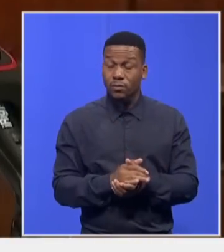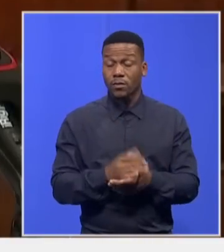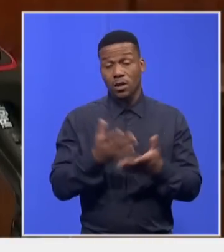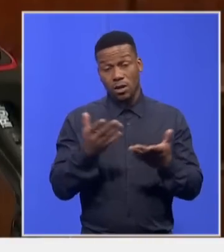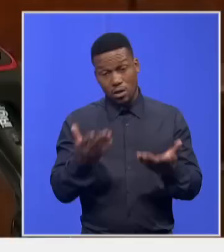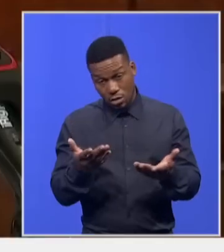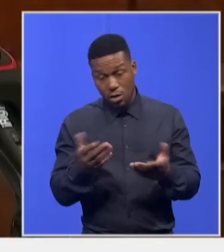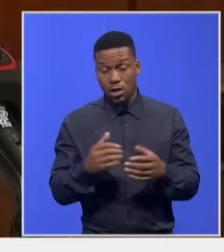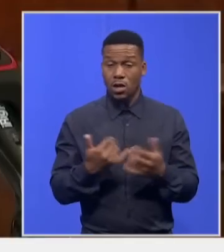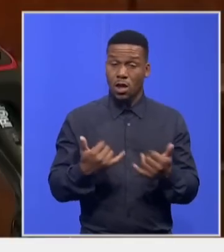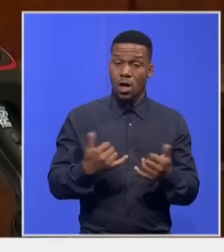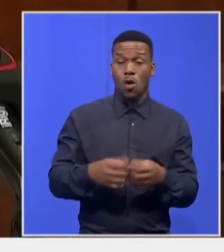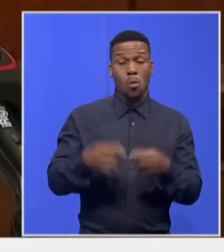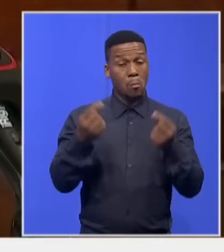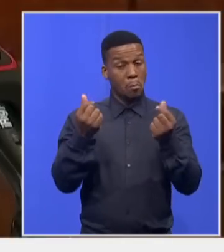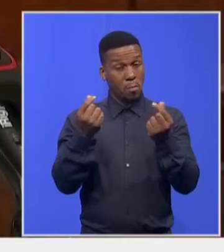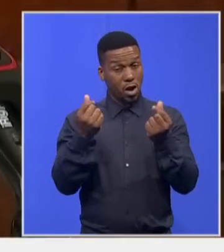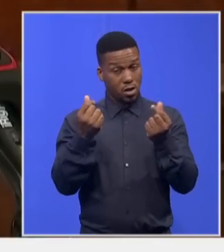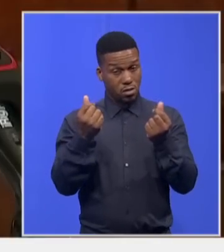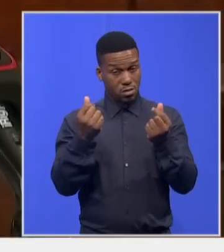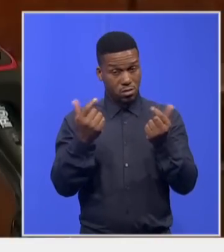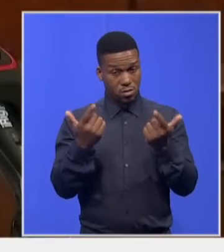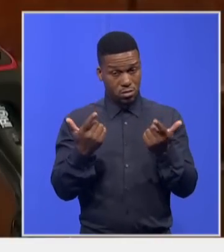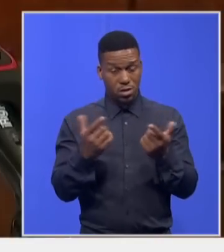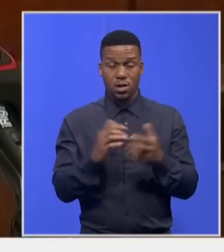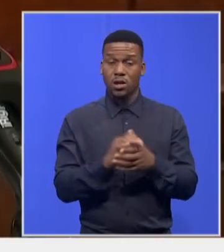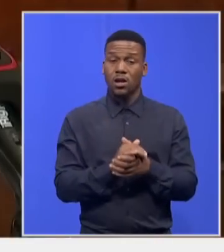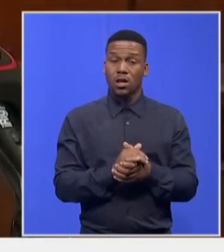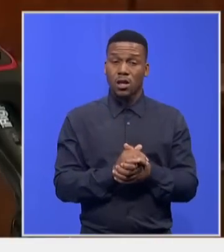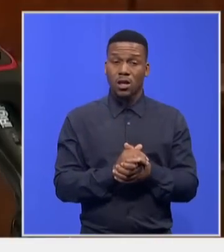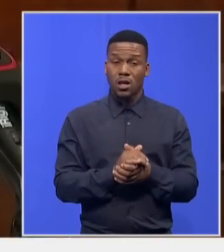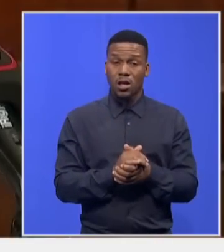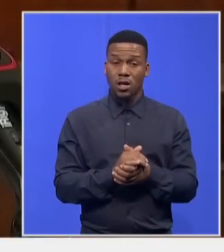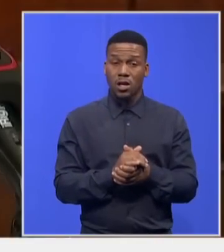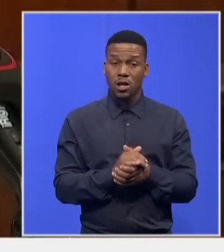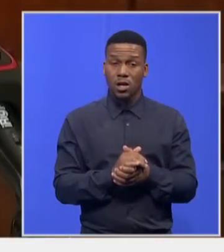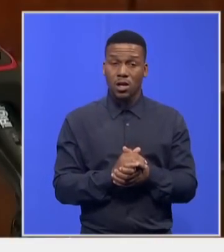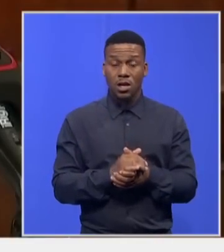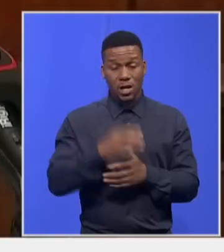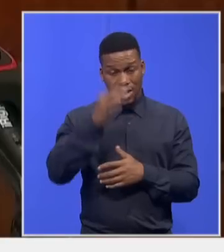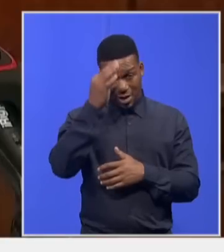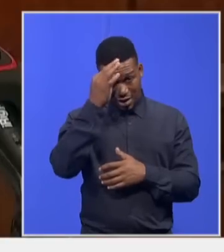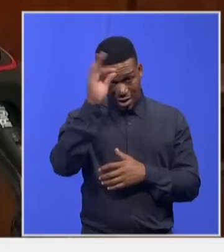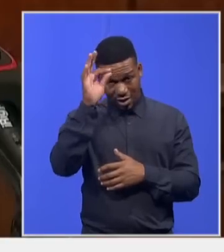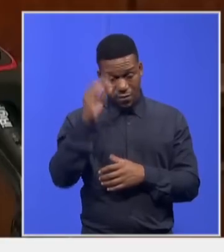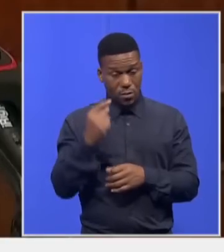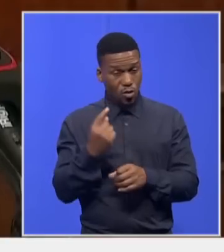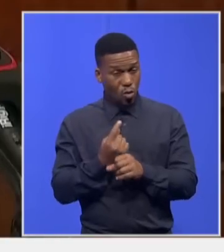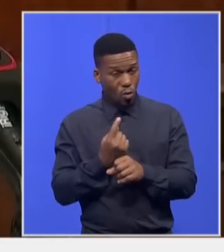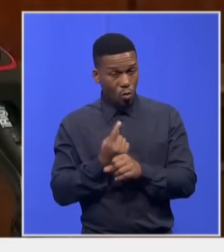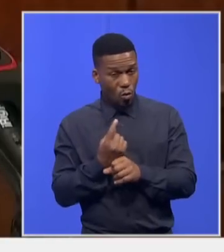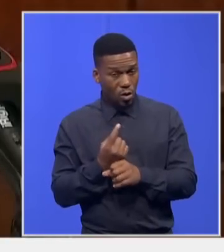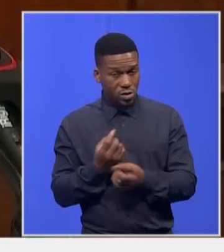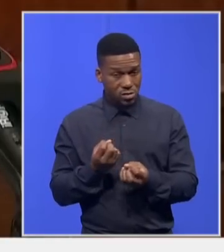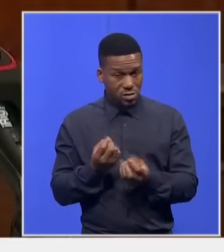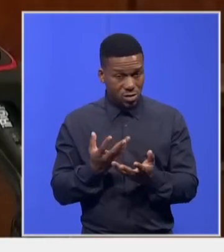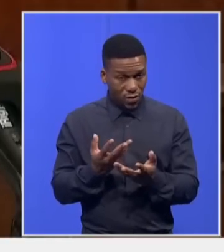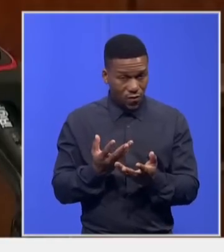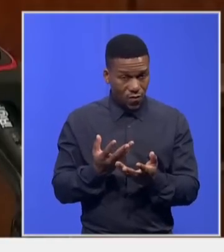and yeah, the Eskom balance sheet is one thing, but the government also has a balance sheet, which is a bit